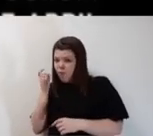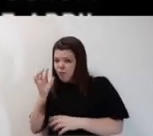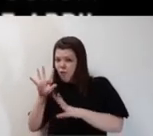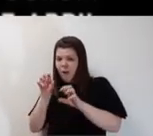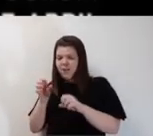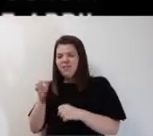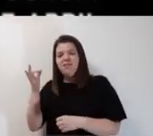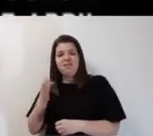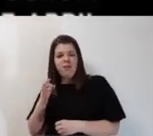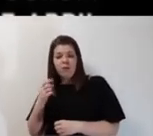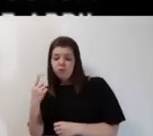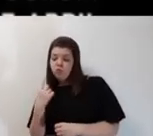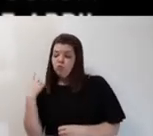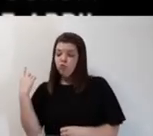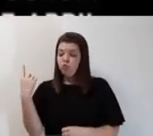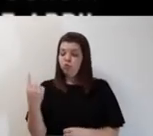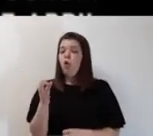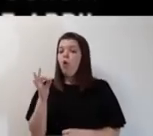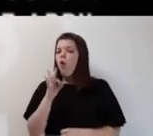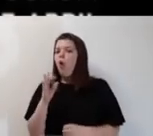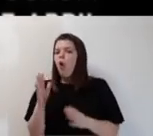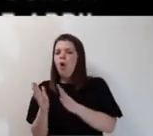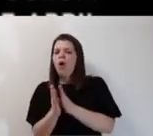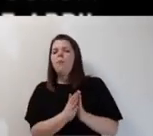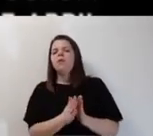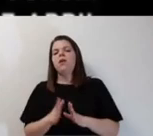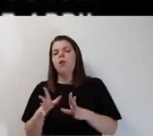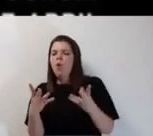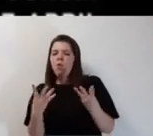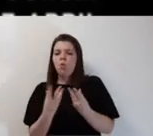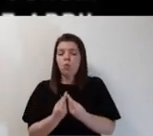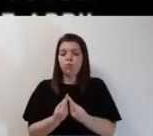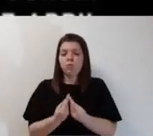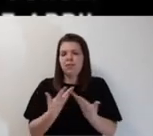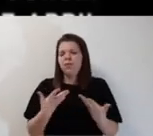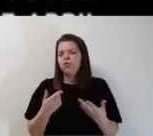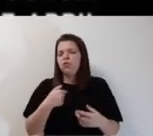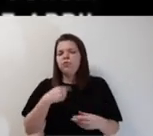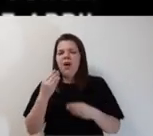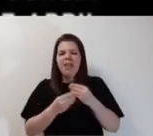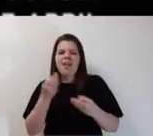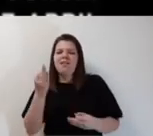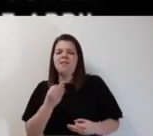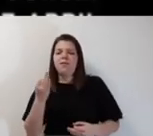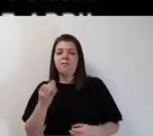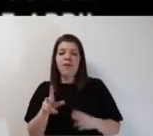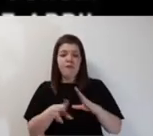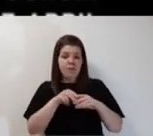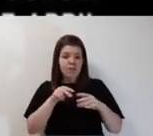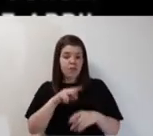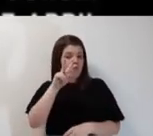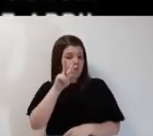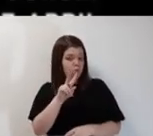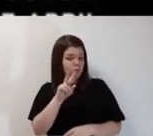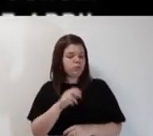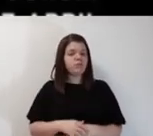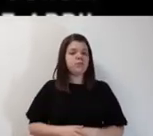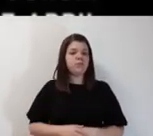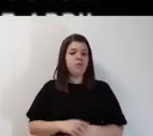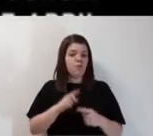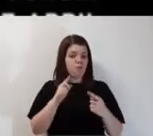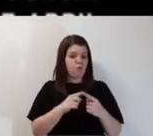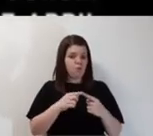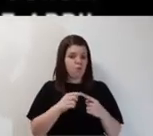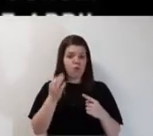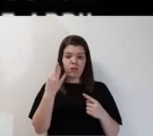accomplished. I mean, they had free to learn individual or sharing concept with their team. That's the